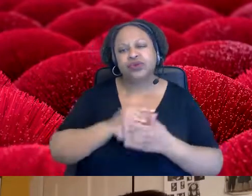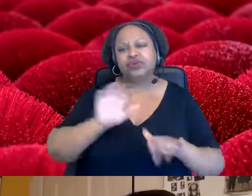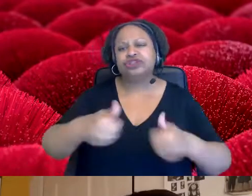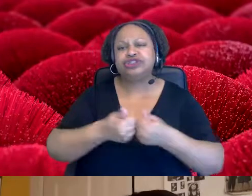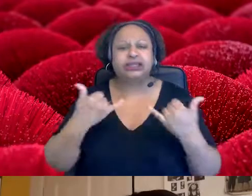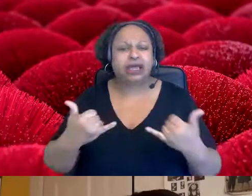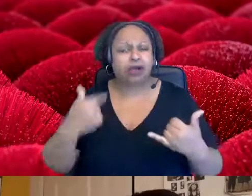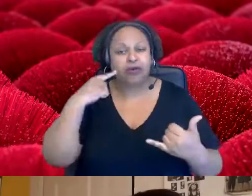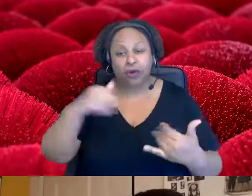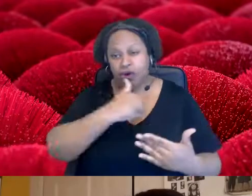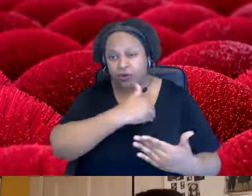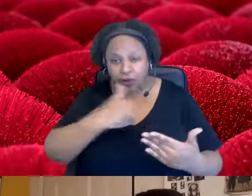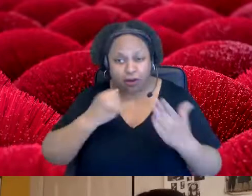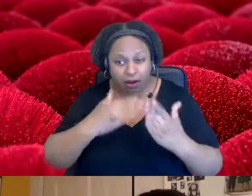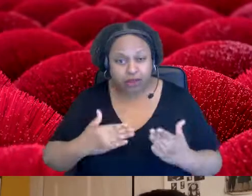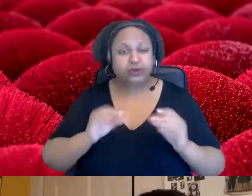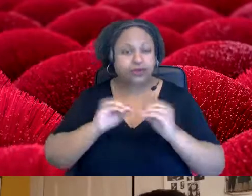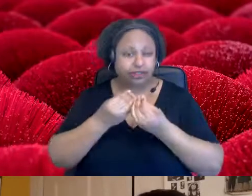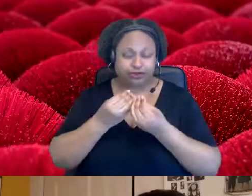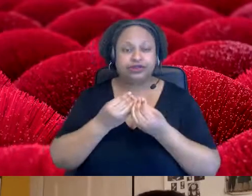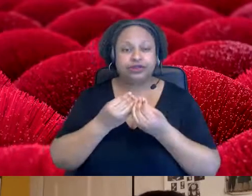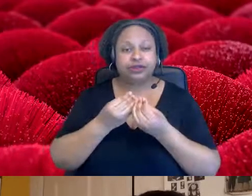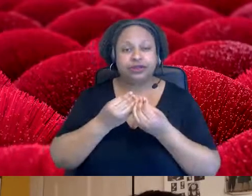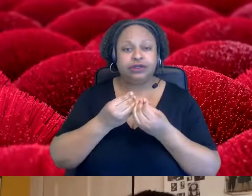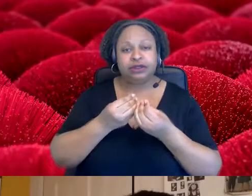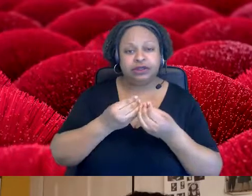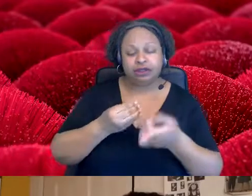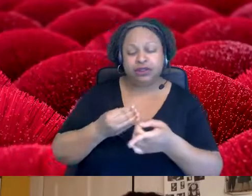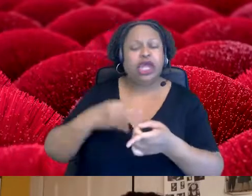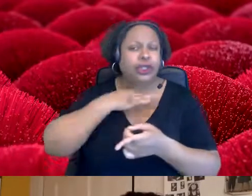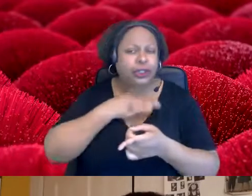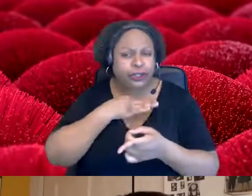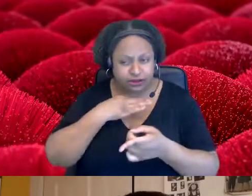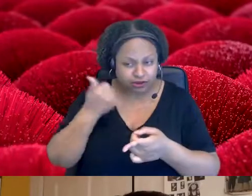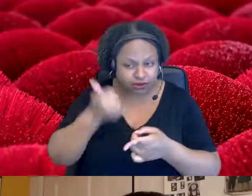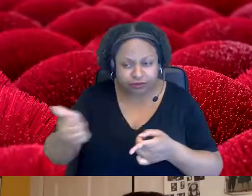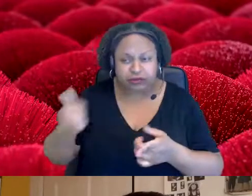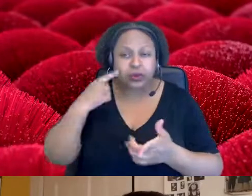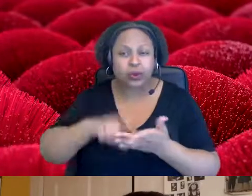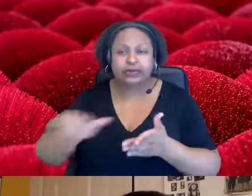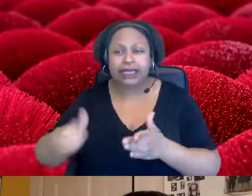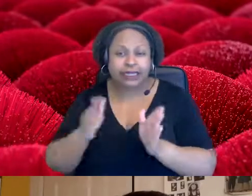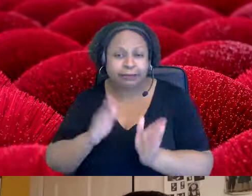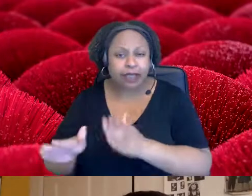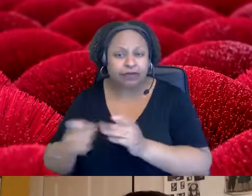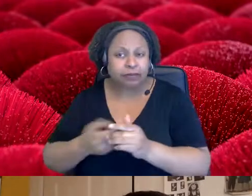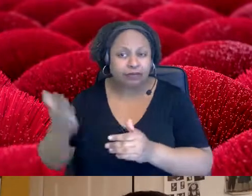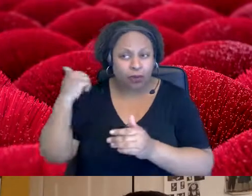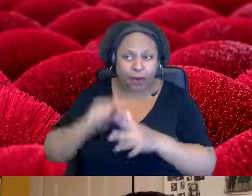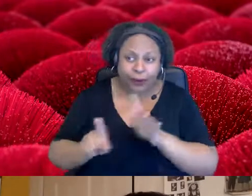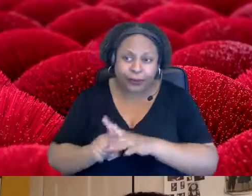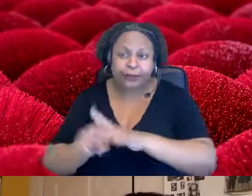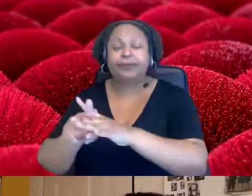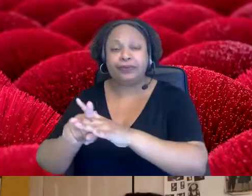and organizations, and what patterns from the past are resurfacing? So the new challenges and the